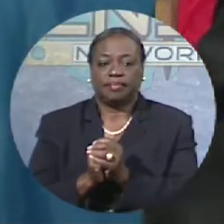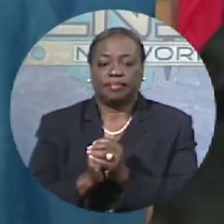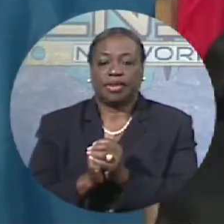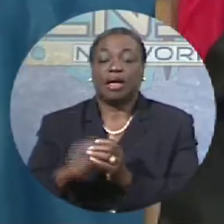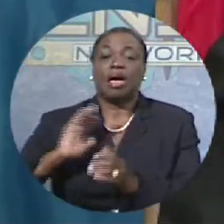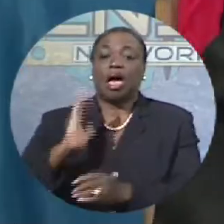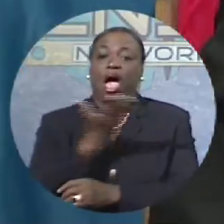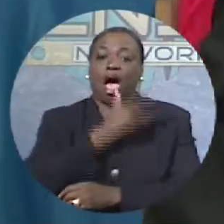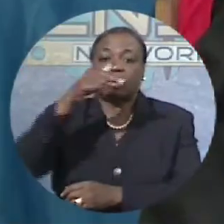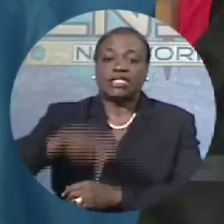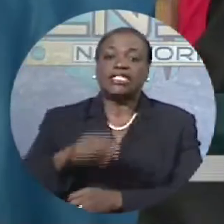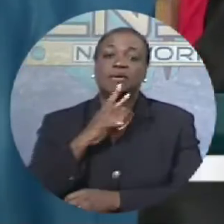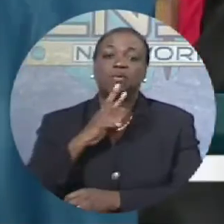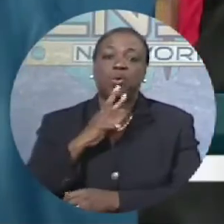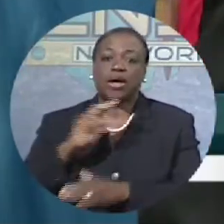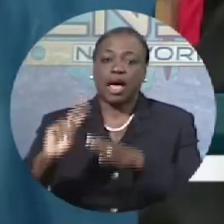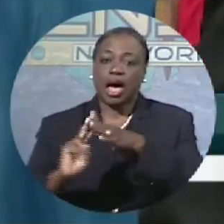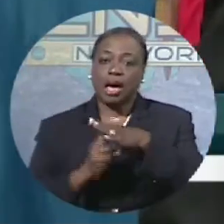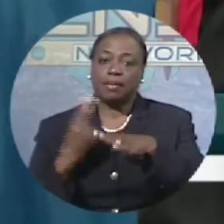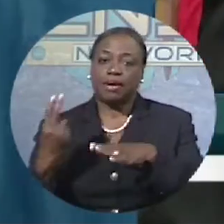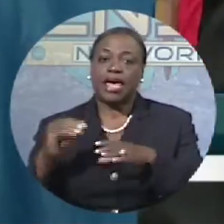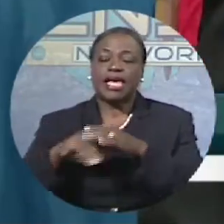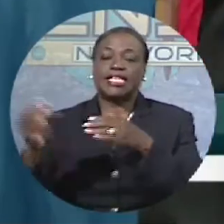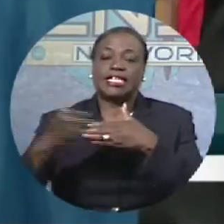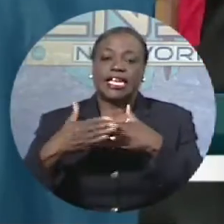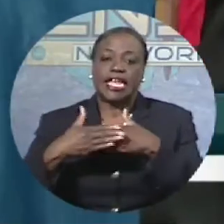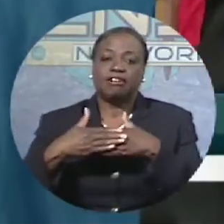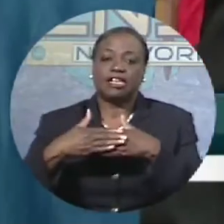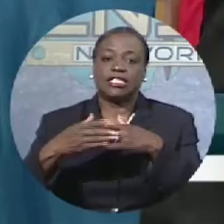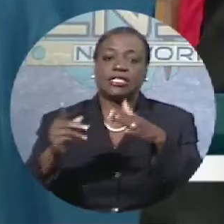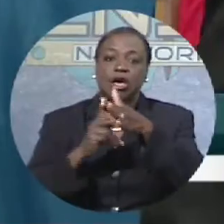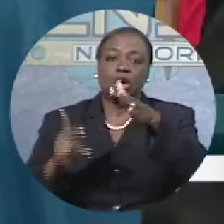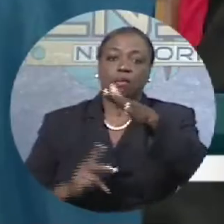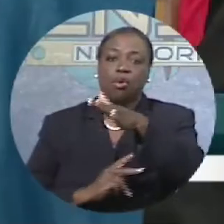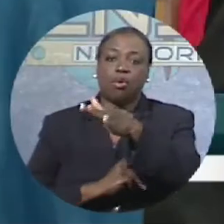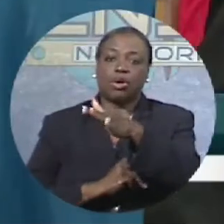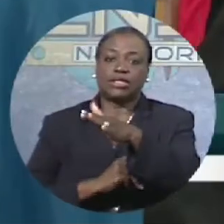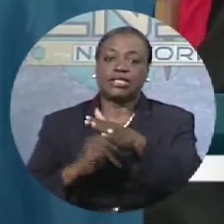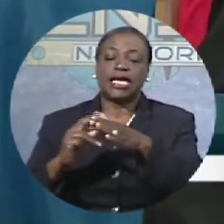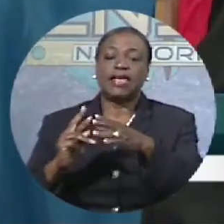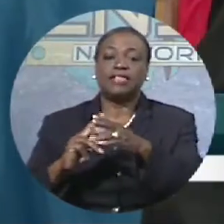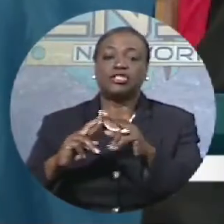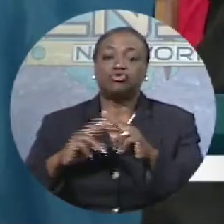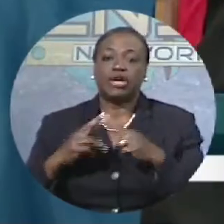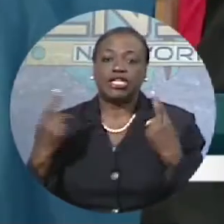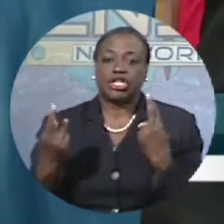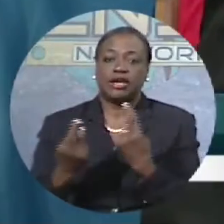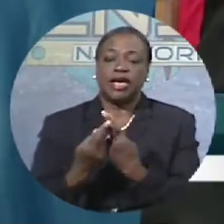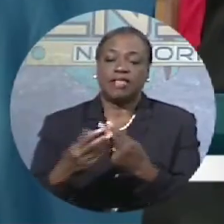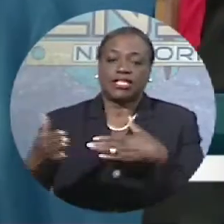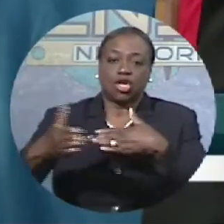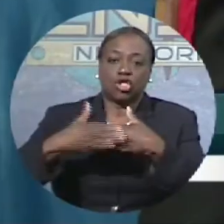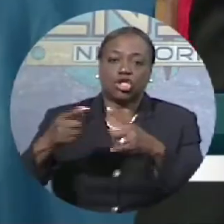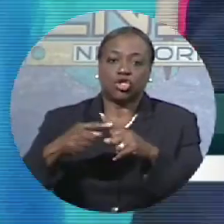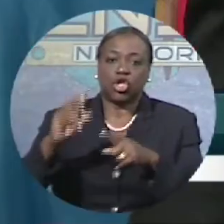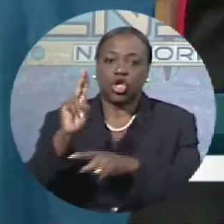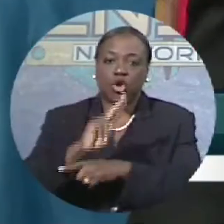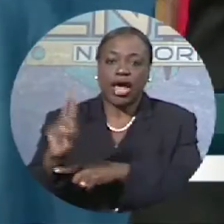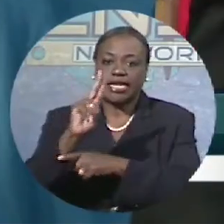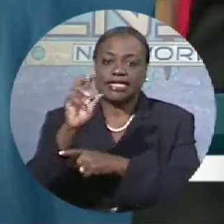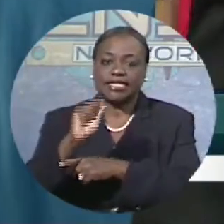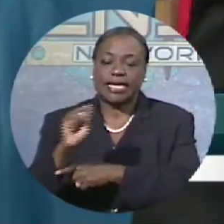Our deepwater harbor is the nearest port in this region closest to the United States that will be able to